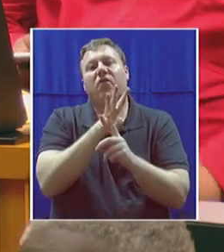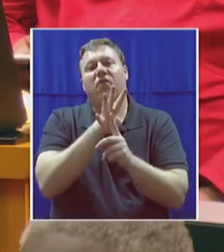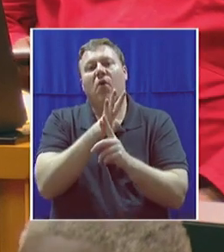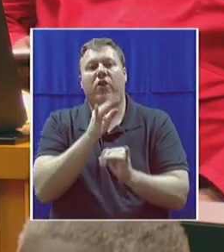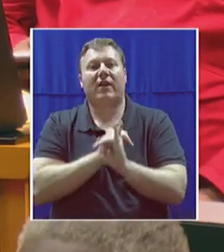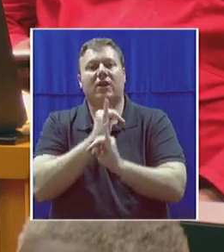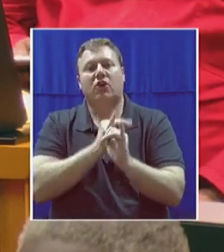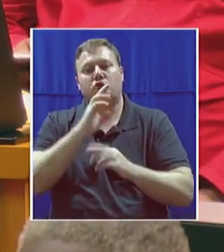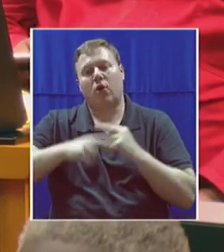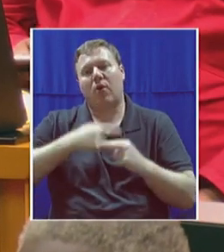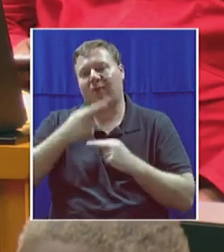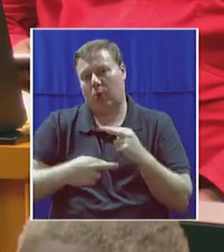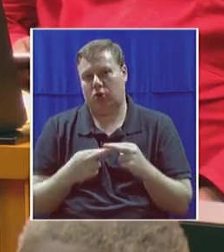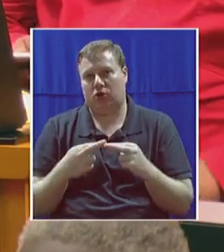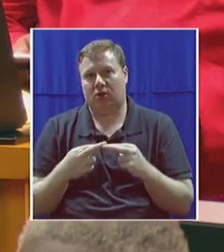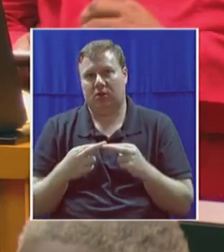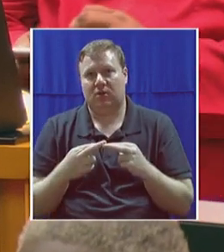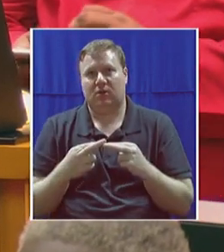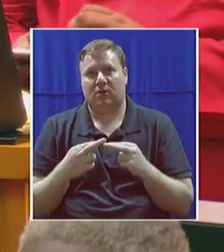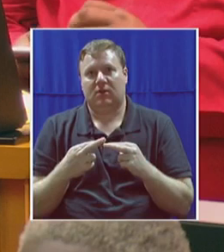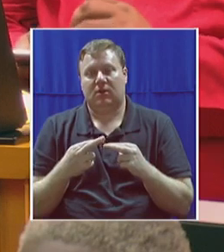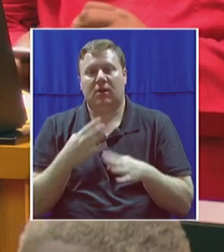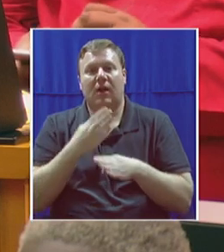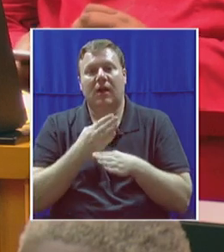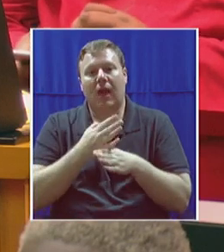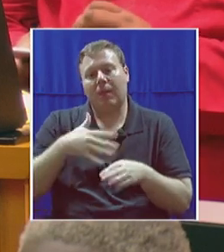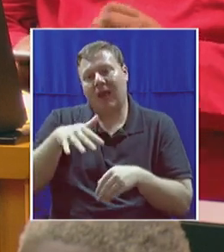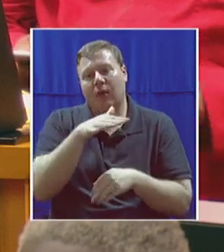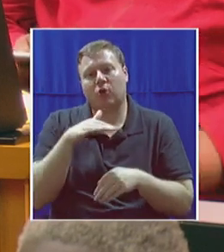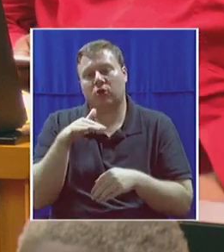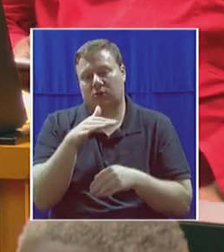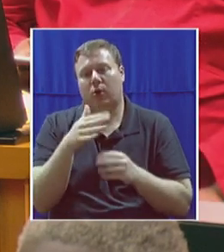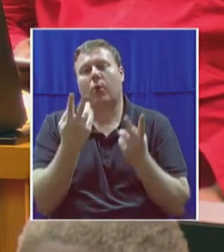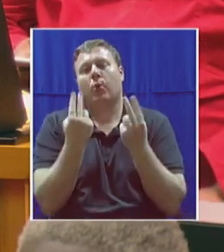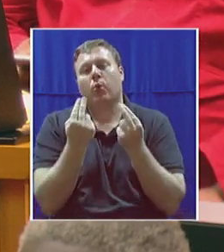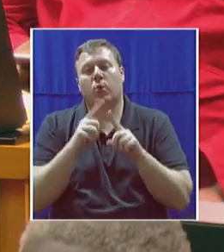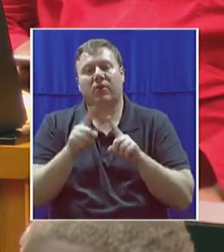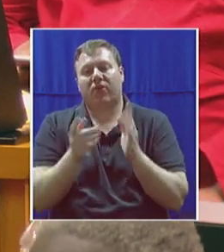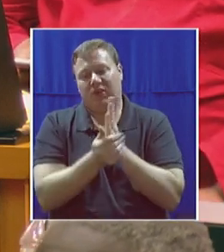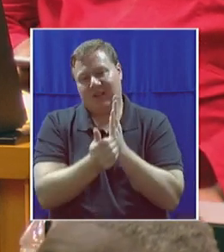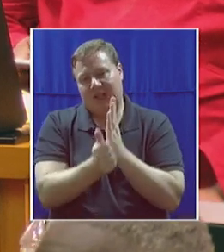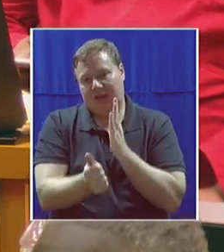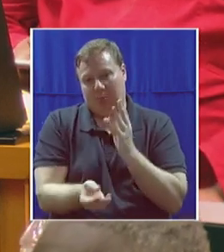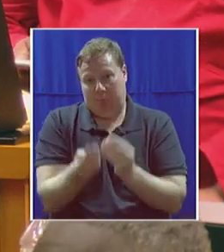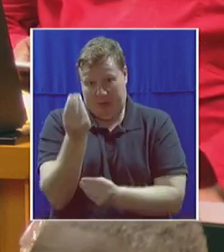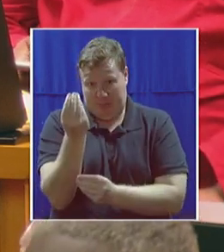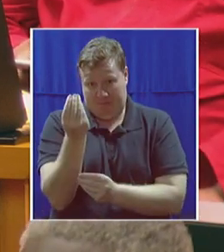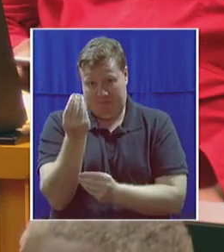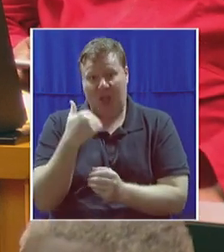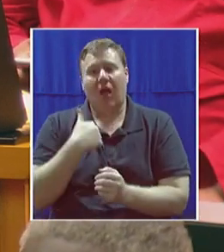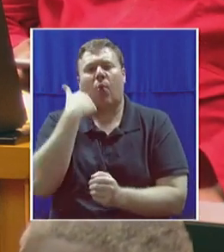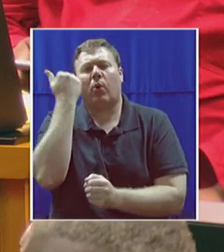require new and different skills I would like to know whether your